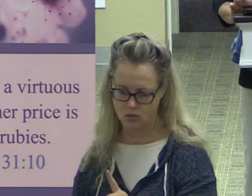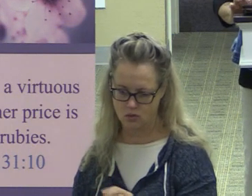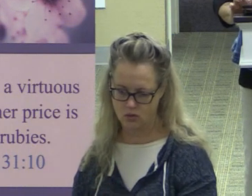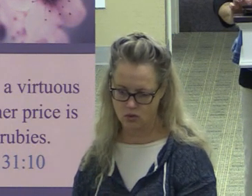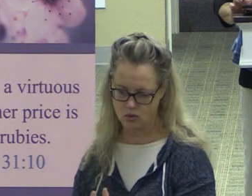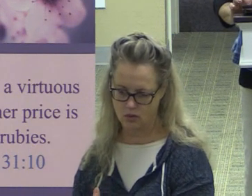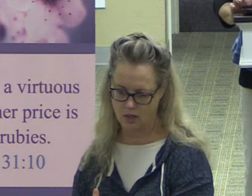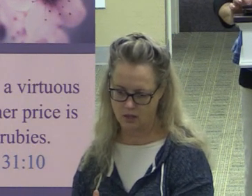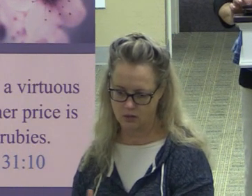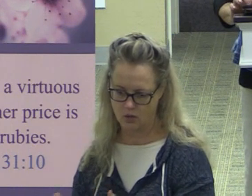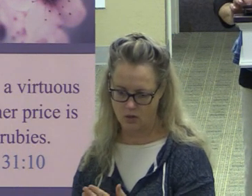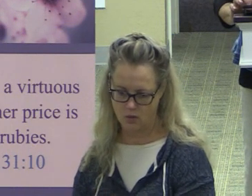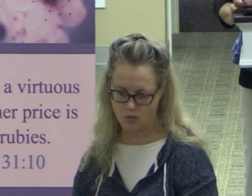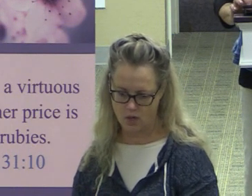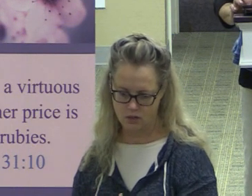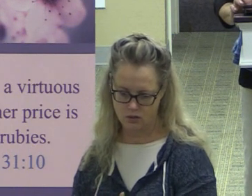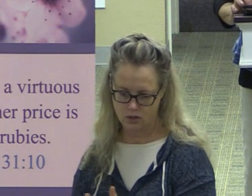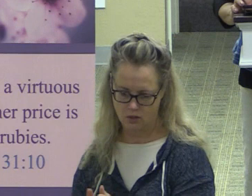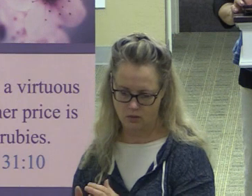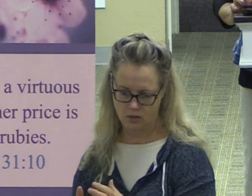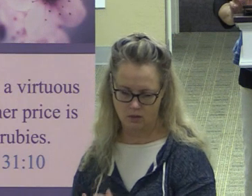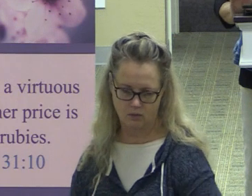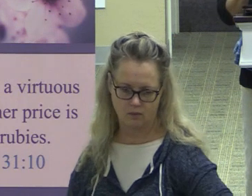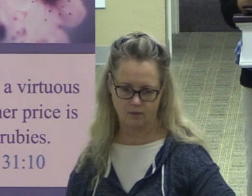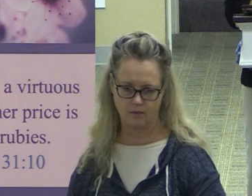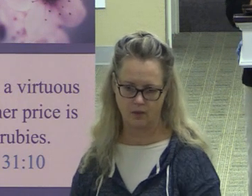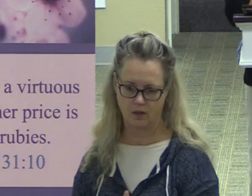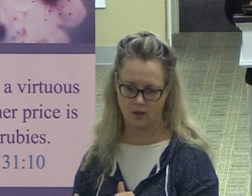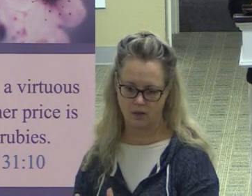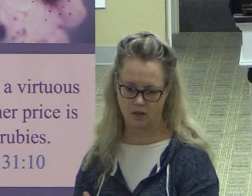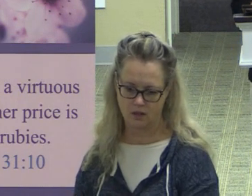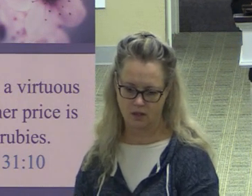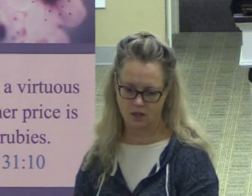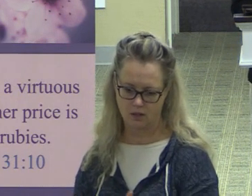So I want to share with you some things that can help us to be encouraged.